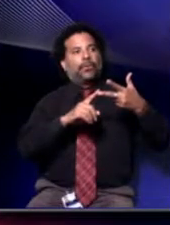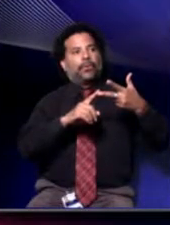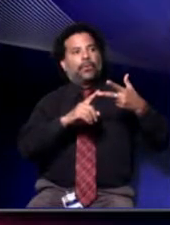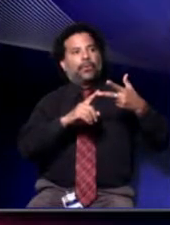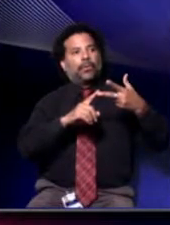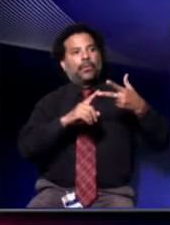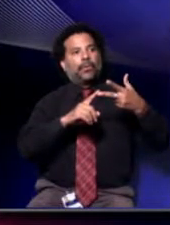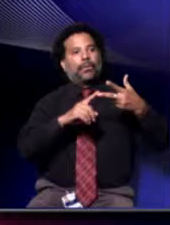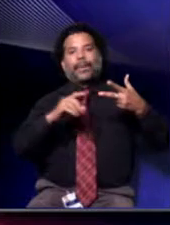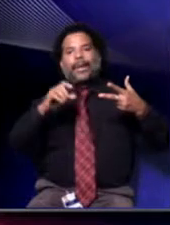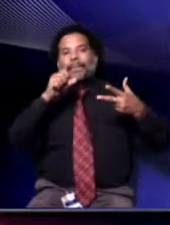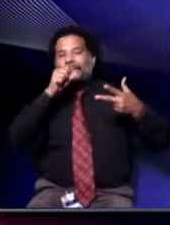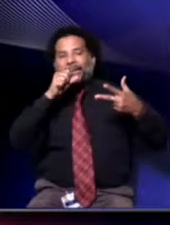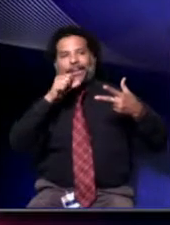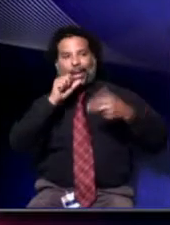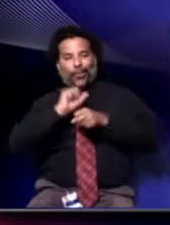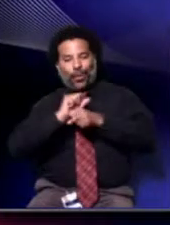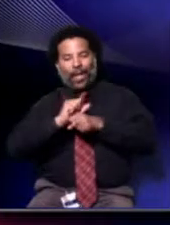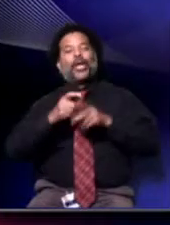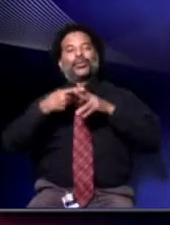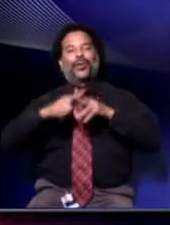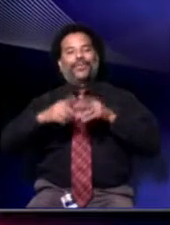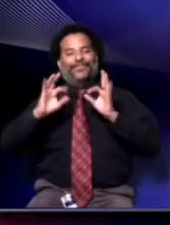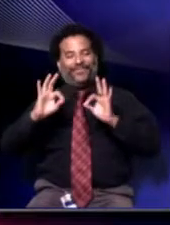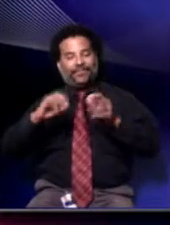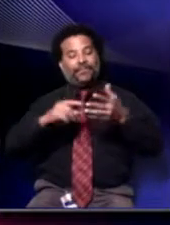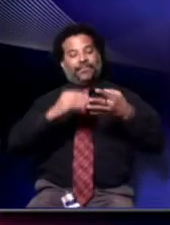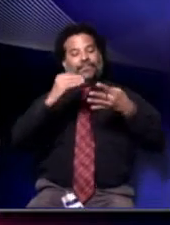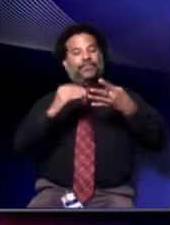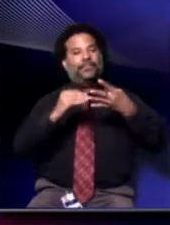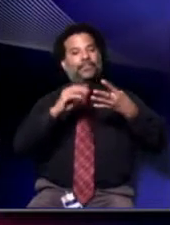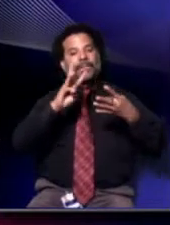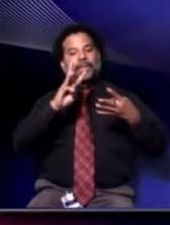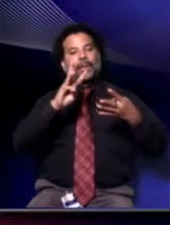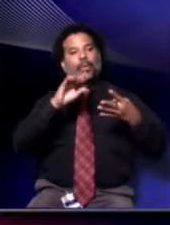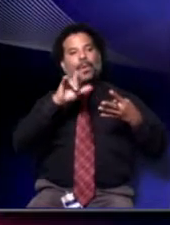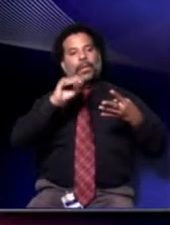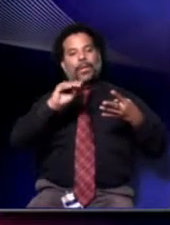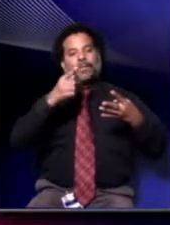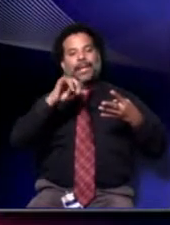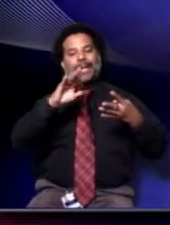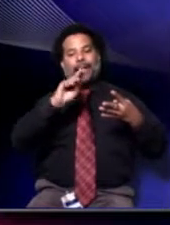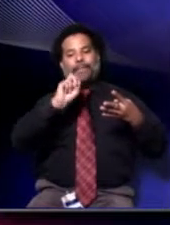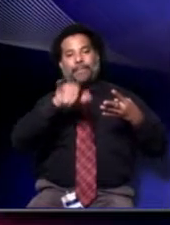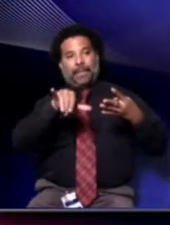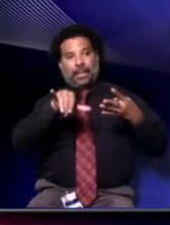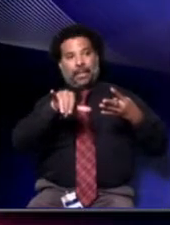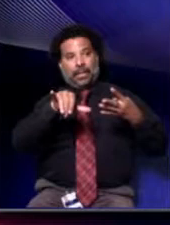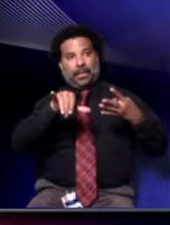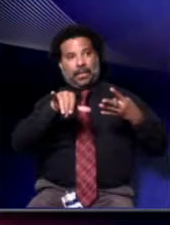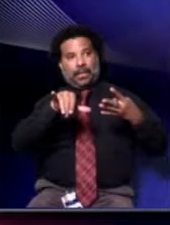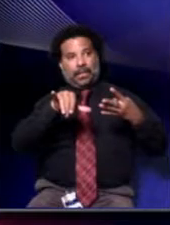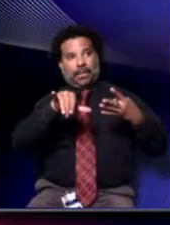The mic's not on. His mic's Present. There you are. William Gibney.